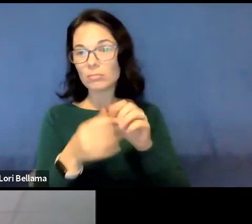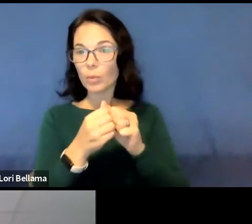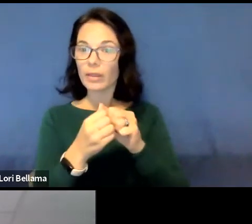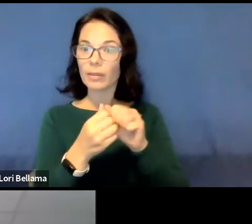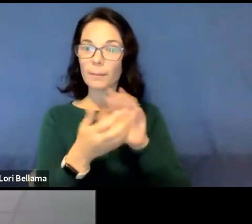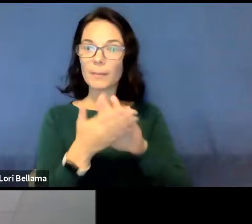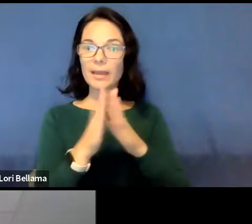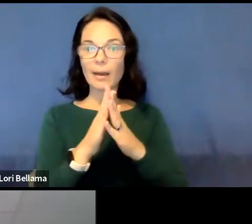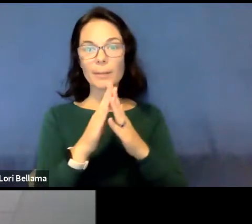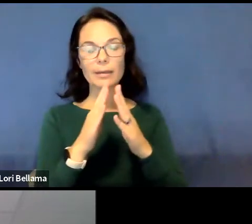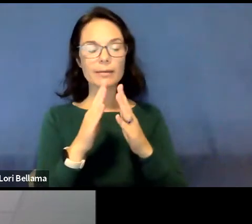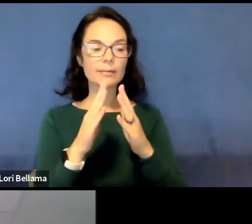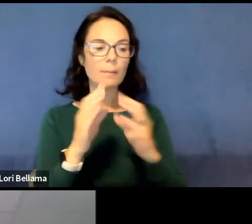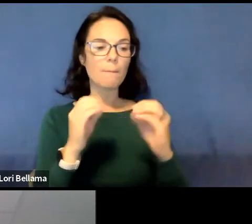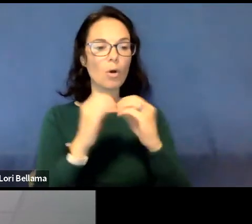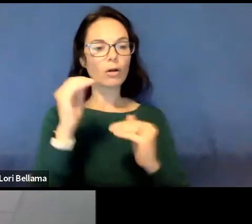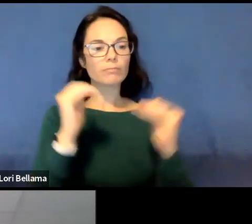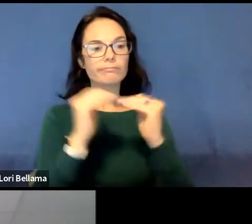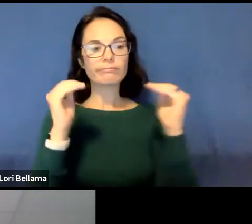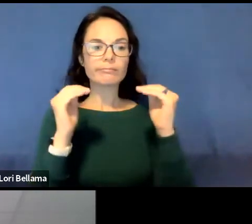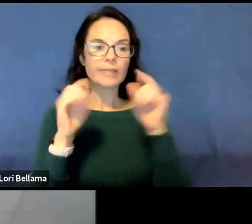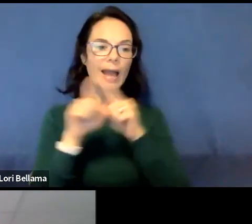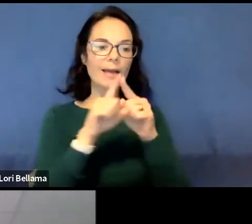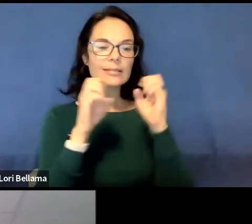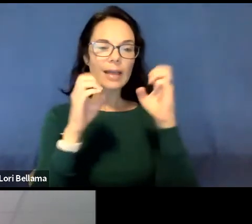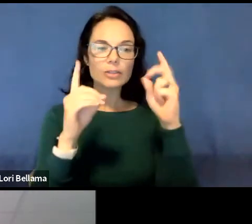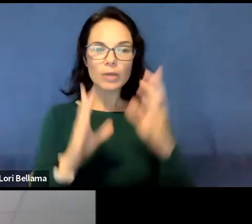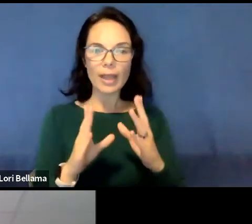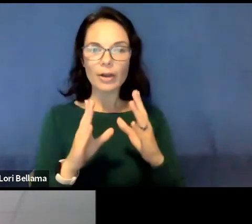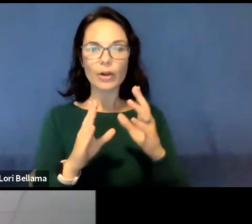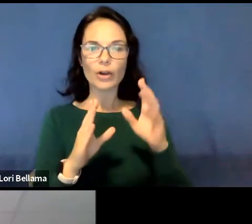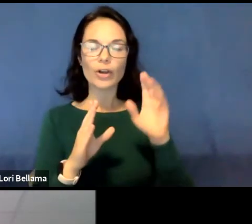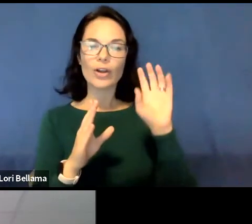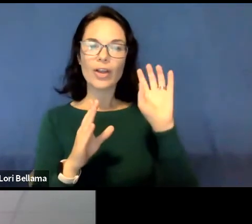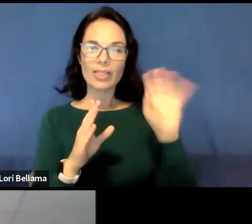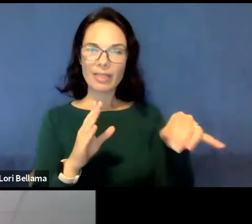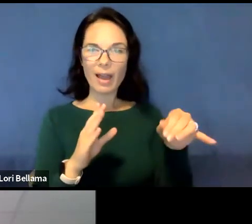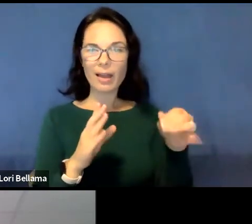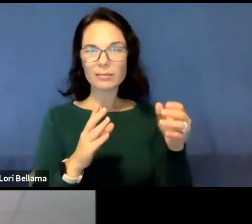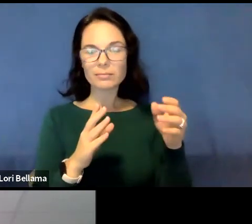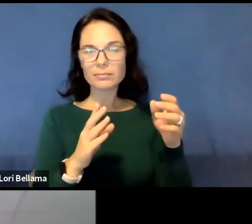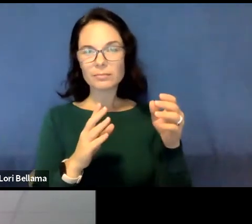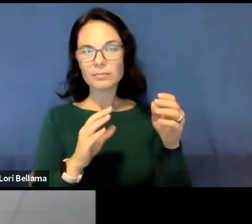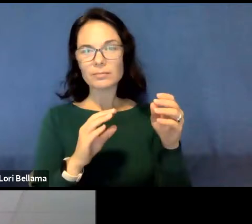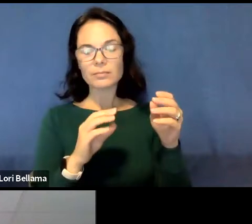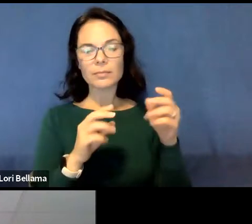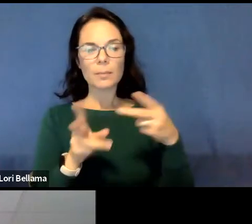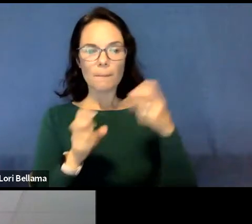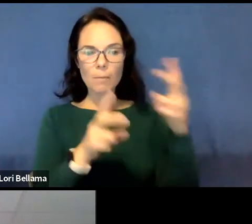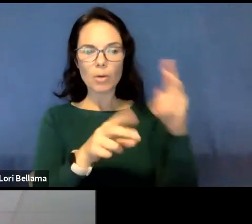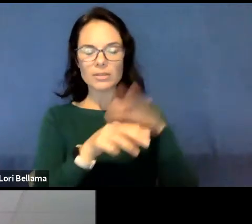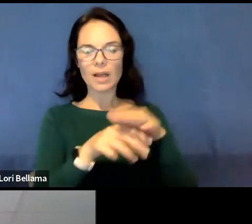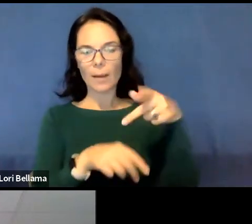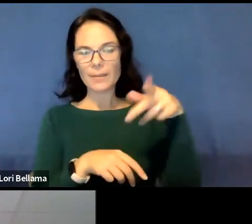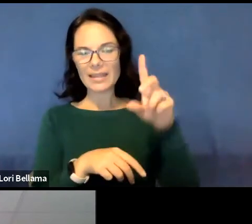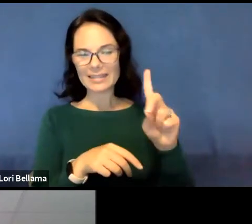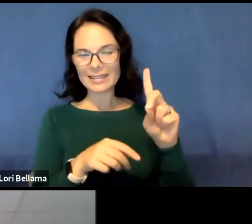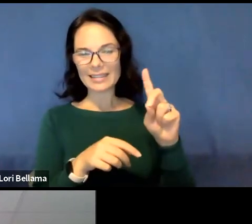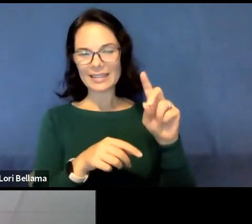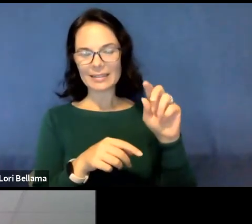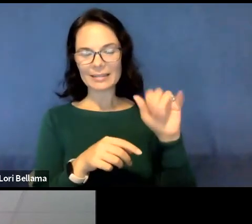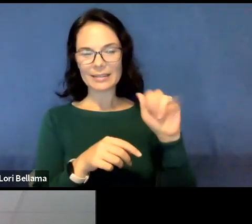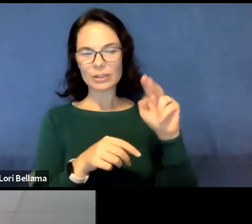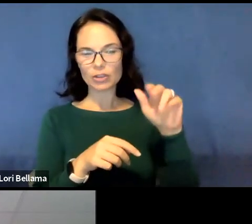equitable educators. And they're posted to the PD internet, at least 2 of them are. The 3rd one, we're still waiting for some closed